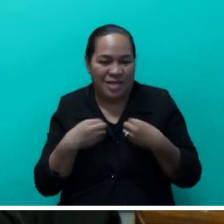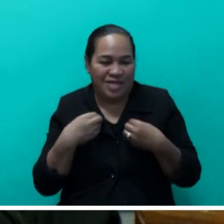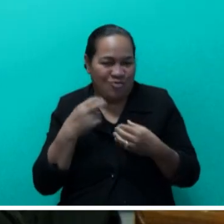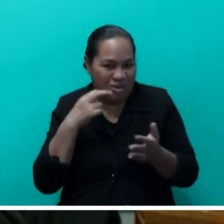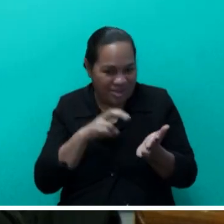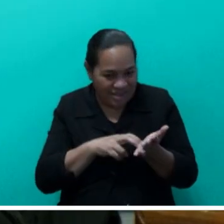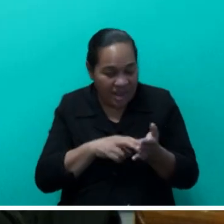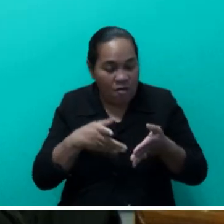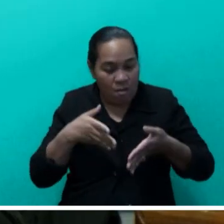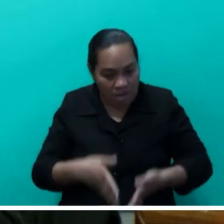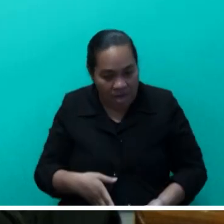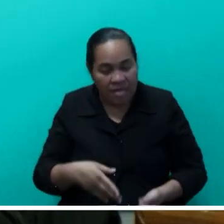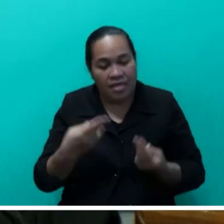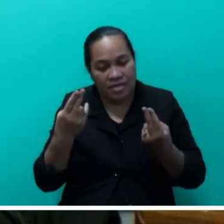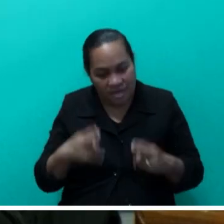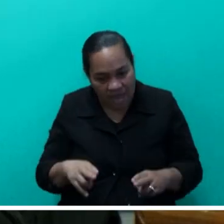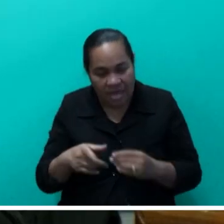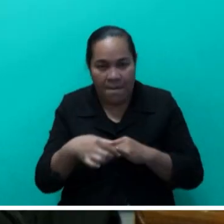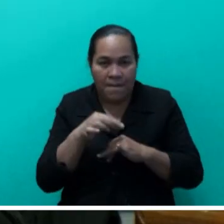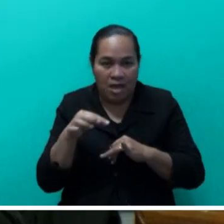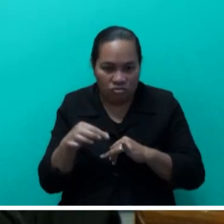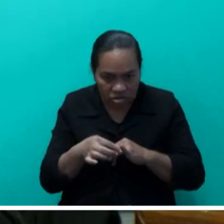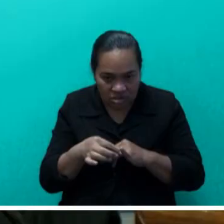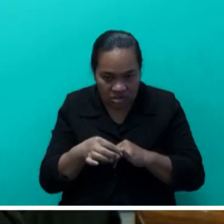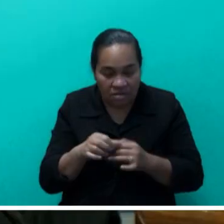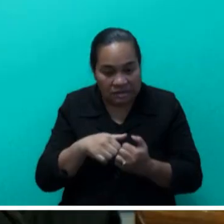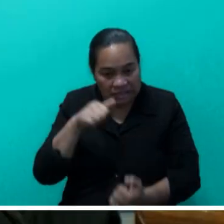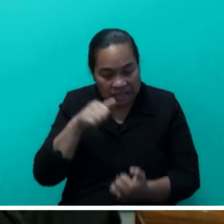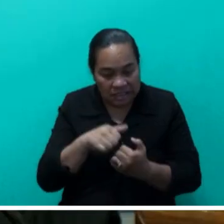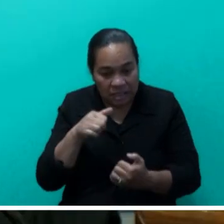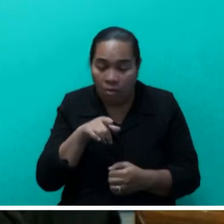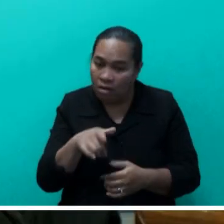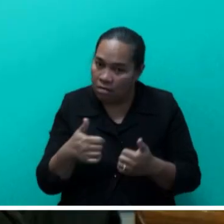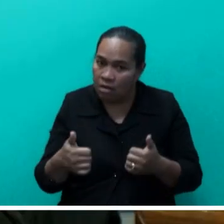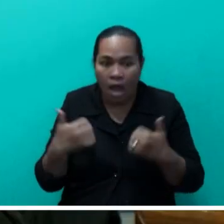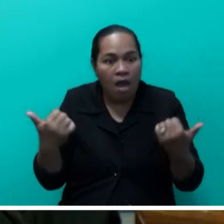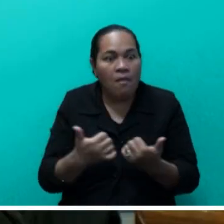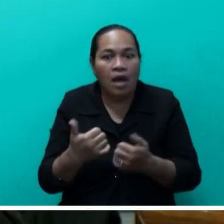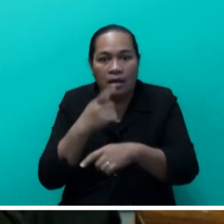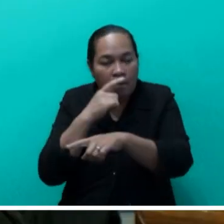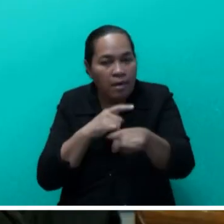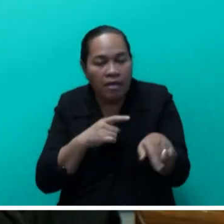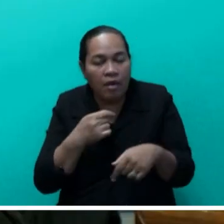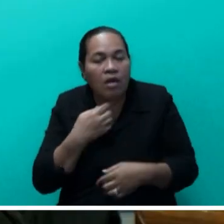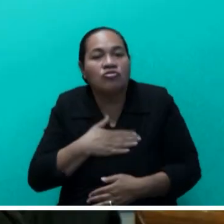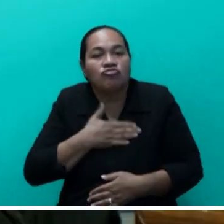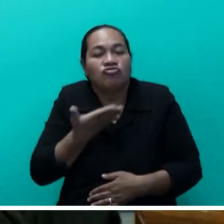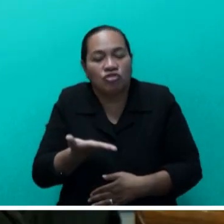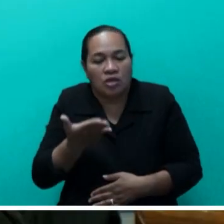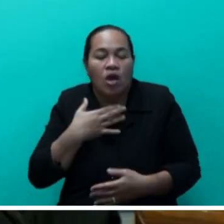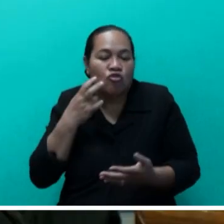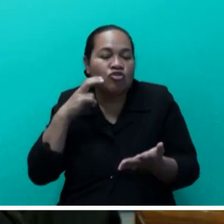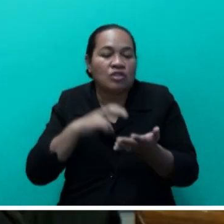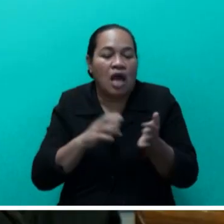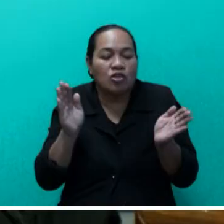of births, death, and marriage services. This initiative sparked great interest, with many residents registering small